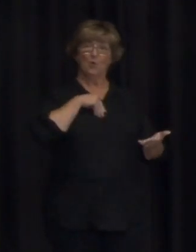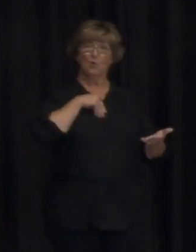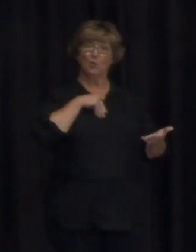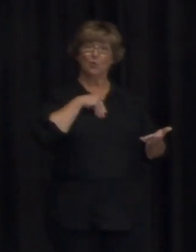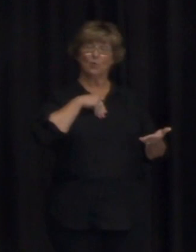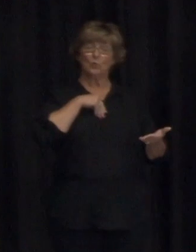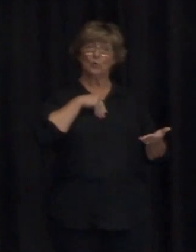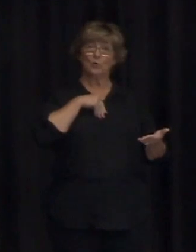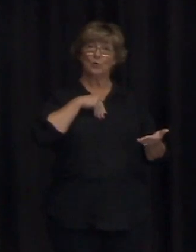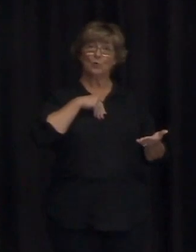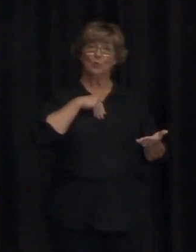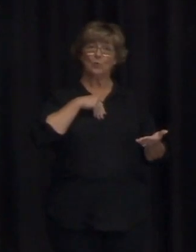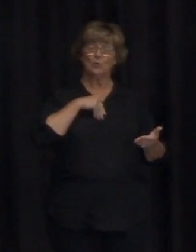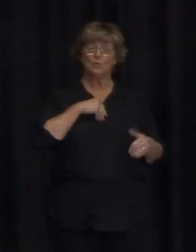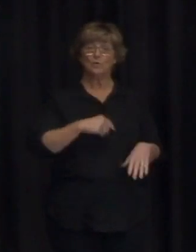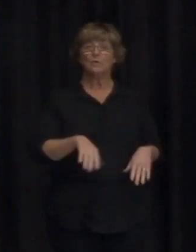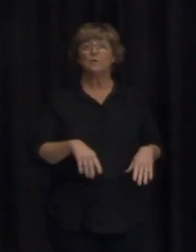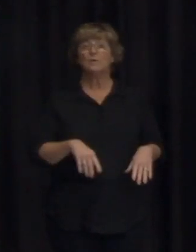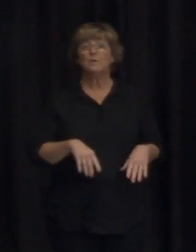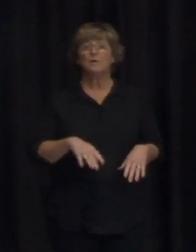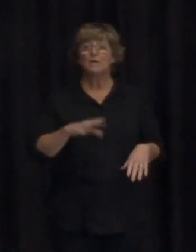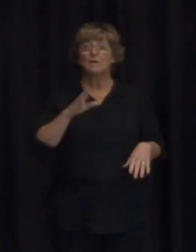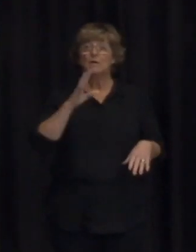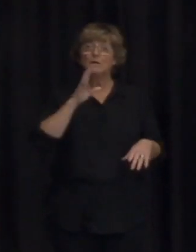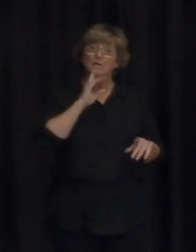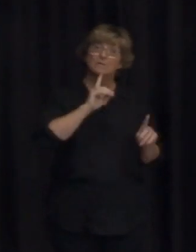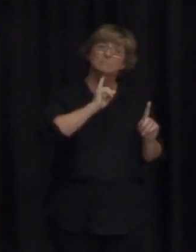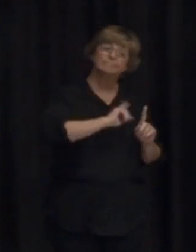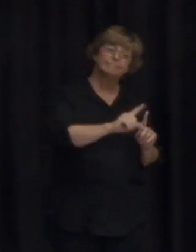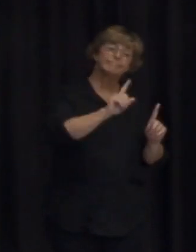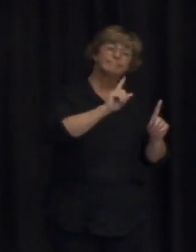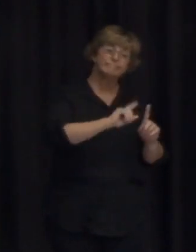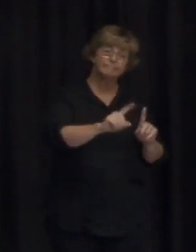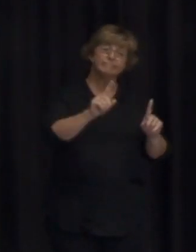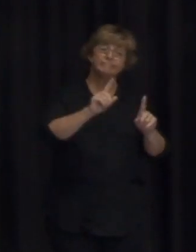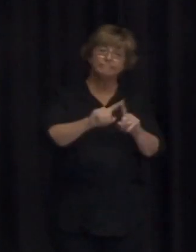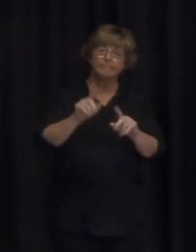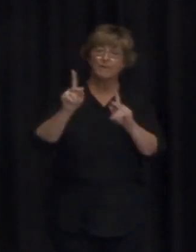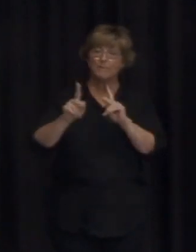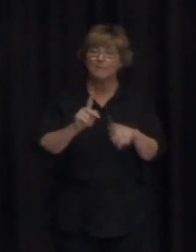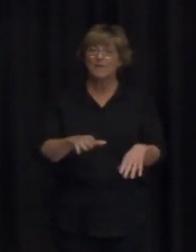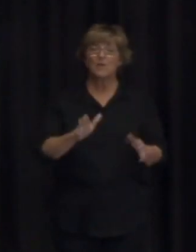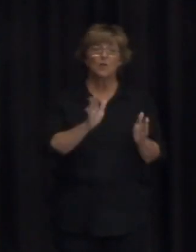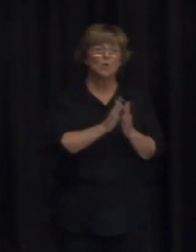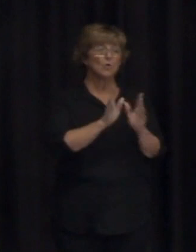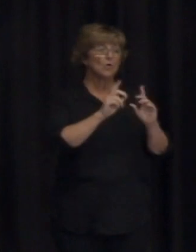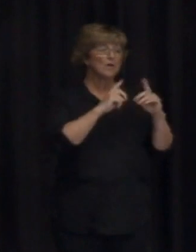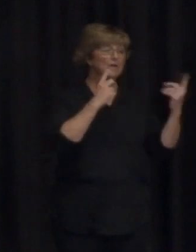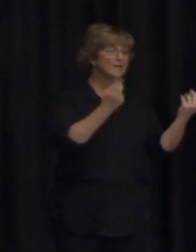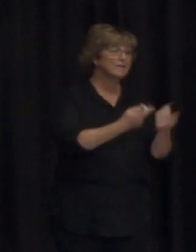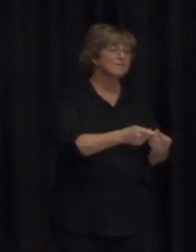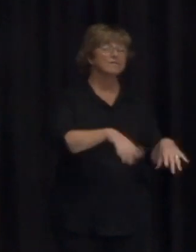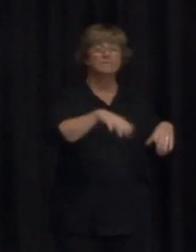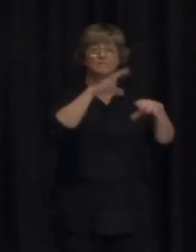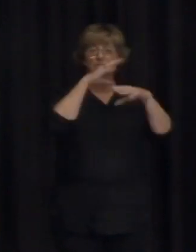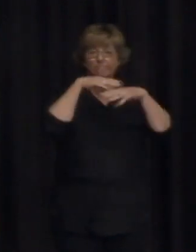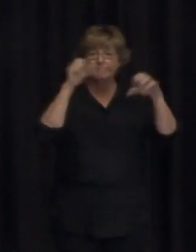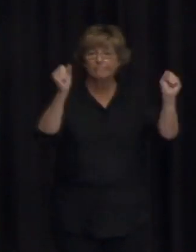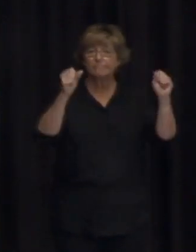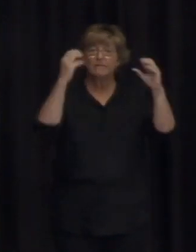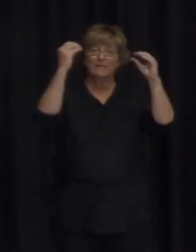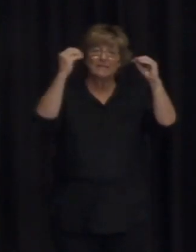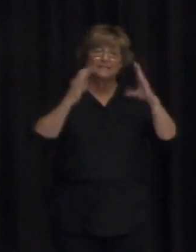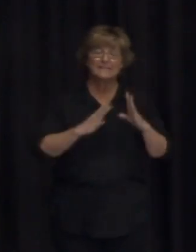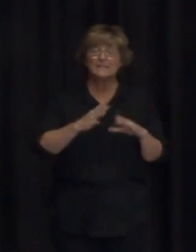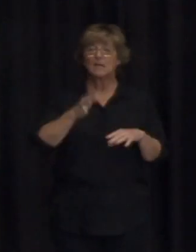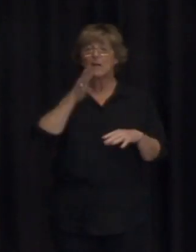day are talking to all of those people I mentioned earlier, the school districts, the superintendents, the managers, the teachers, the